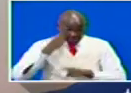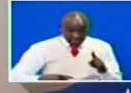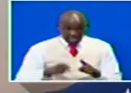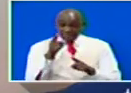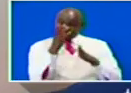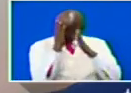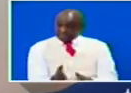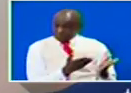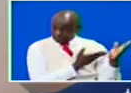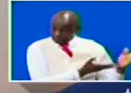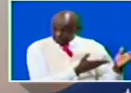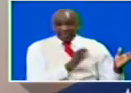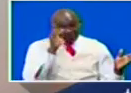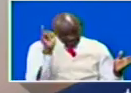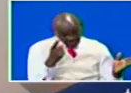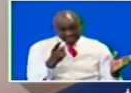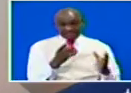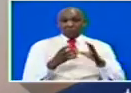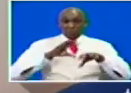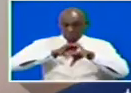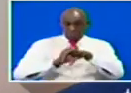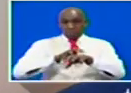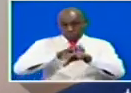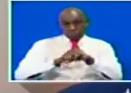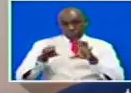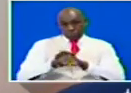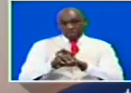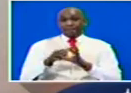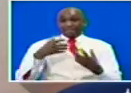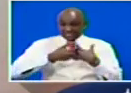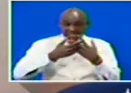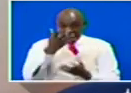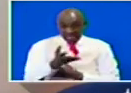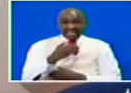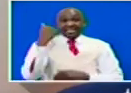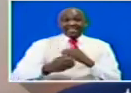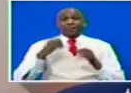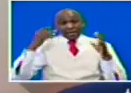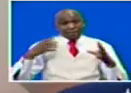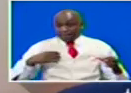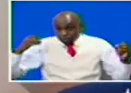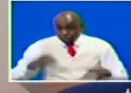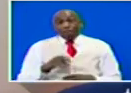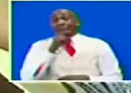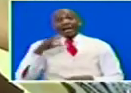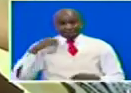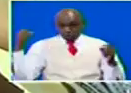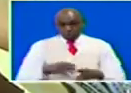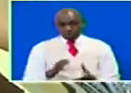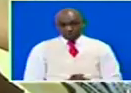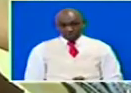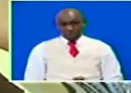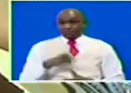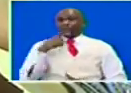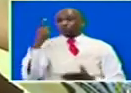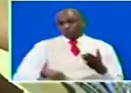John would undergo his first chemotherapy session, and what he did next shocked even his parents. Akaniambia